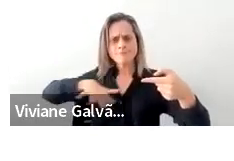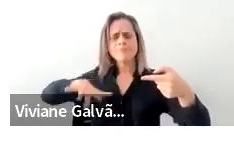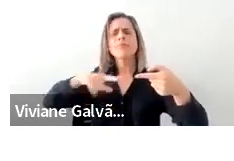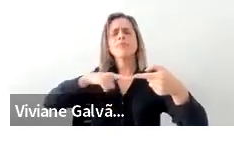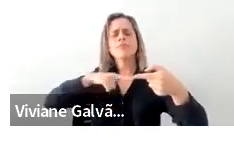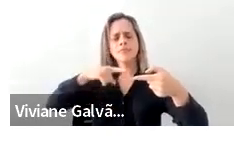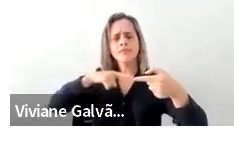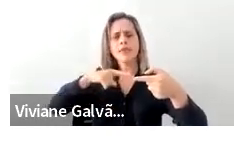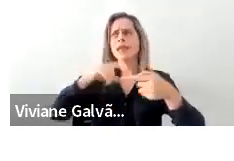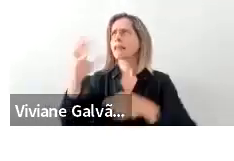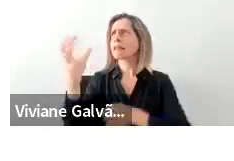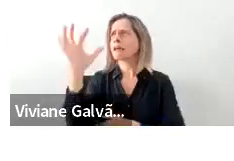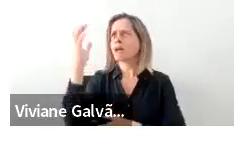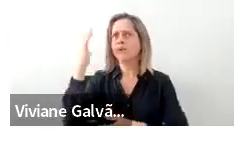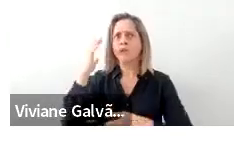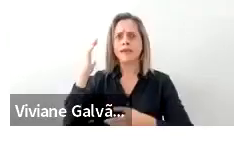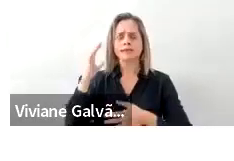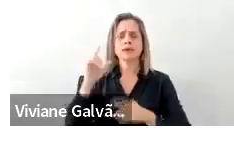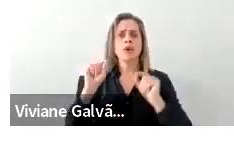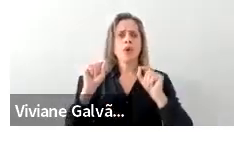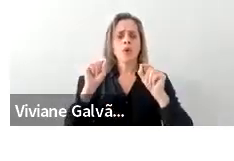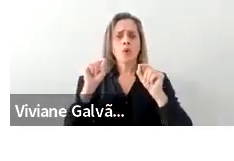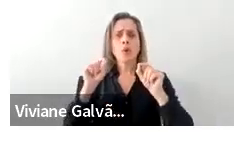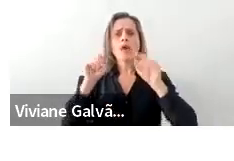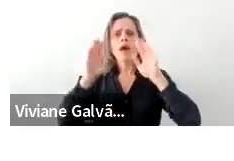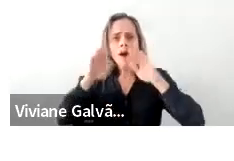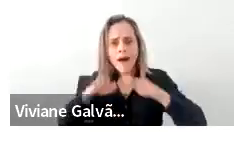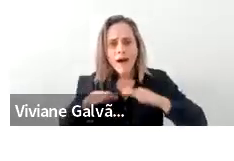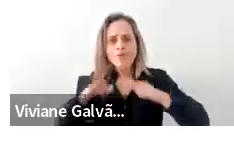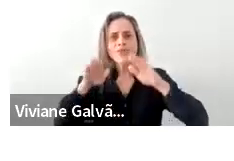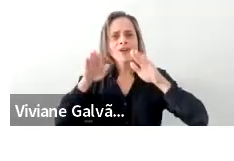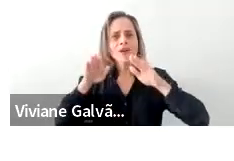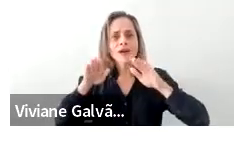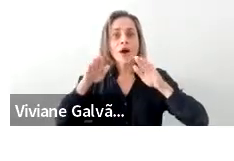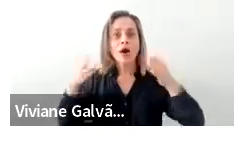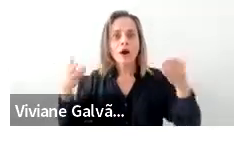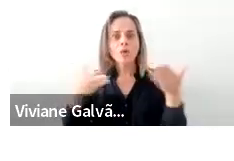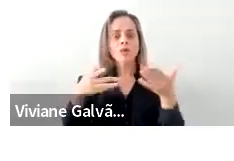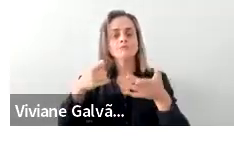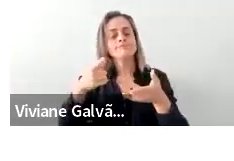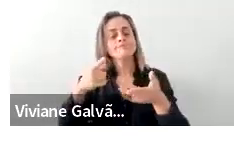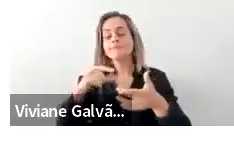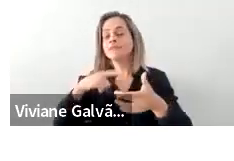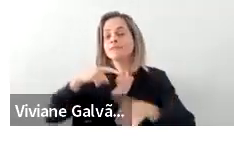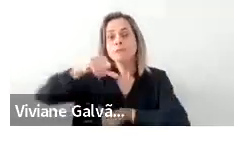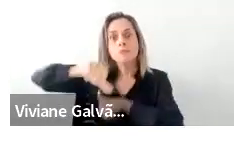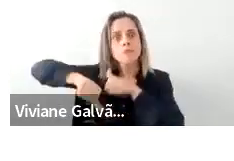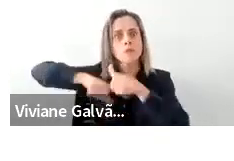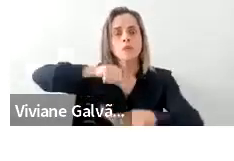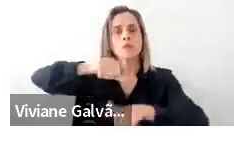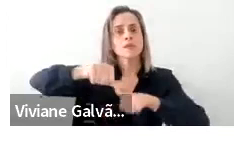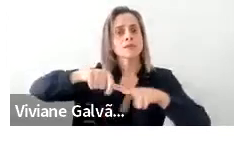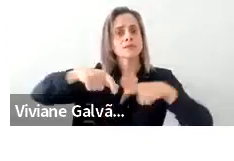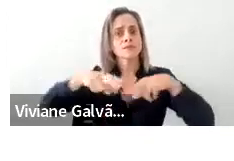in thinking about that. However, it must also be